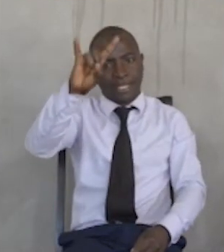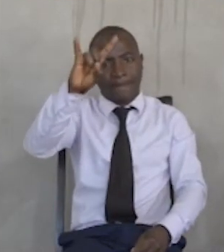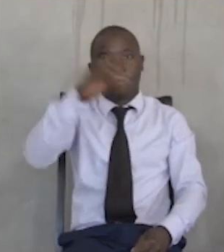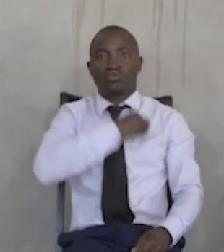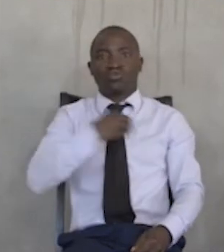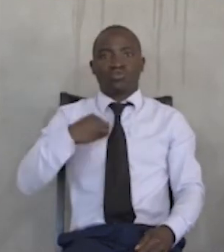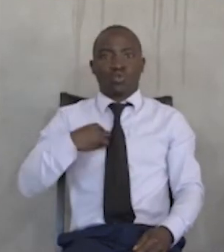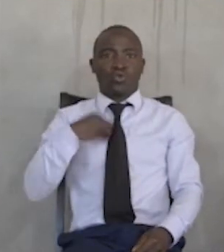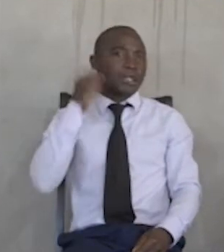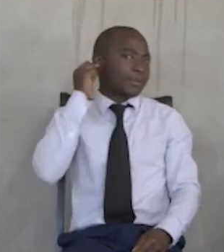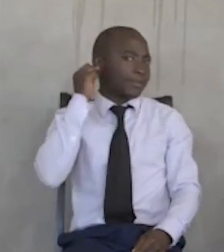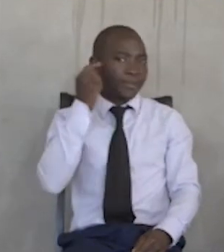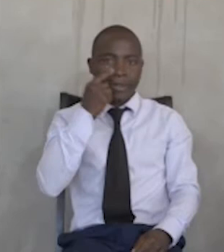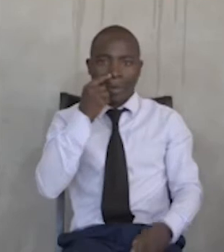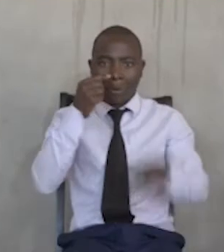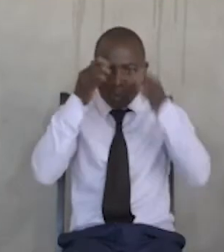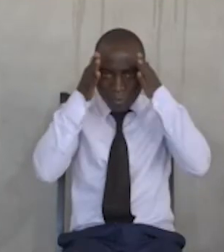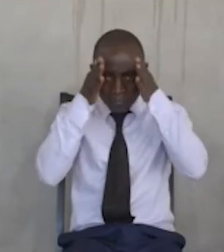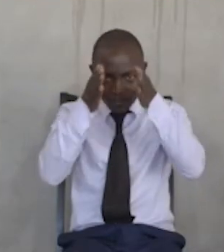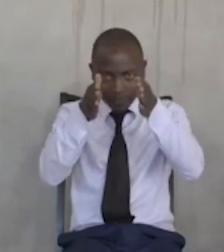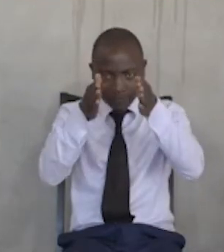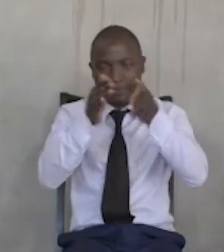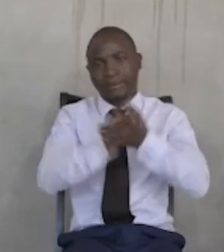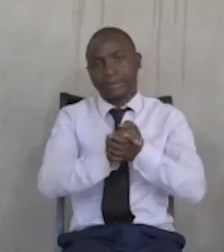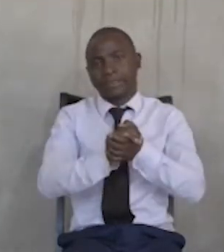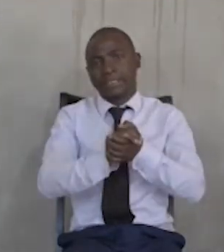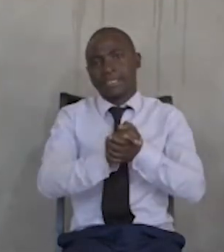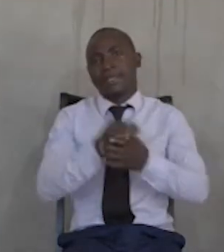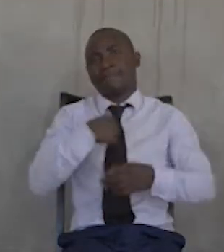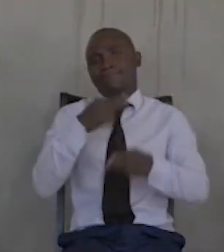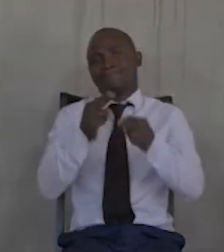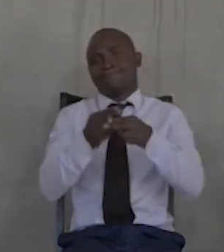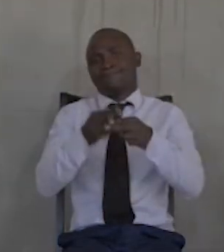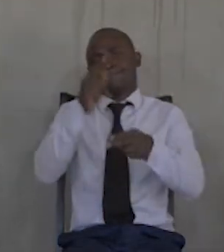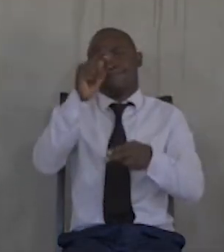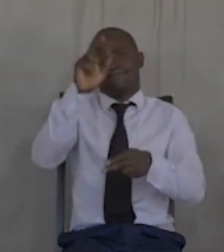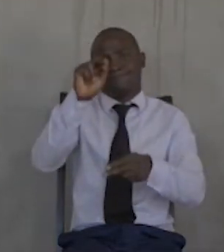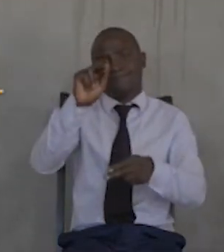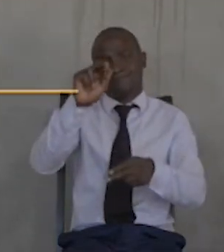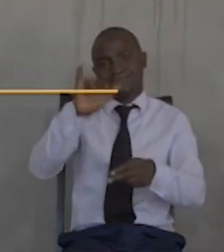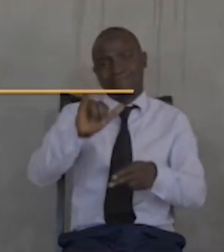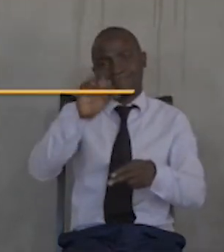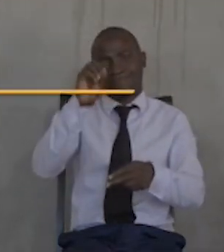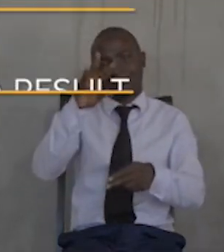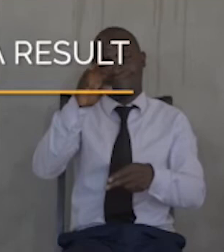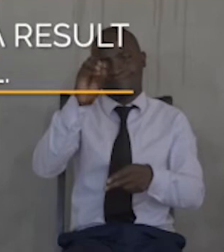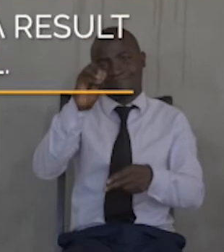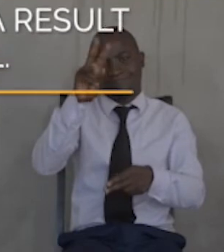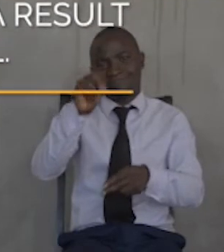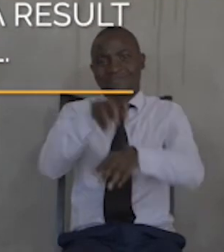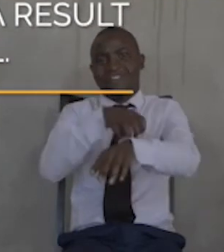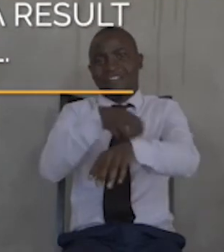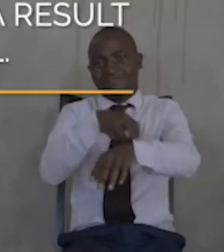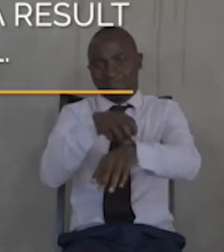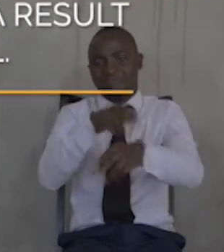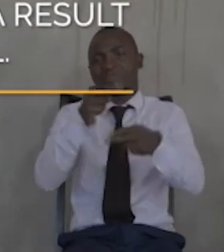specialist. Today it's Family Ministries Day, so we are going to be talking about genetic disorders.